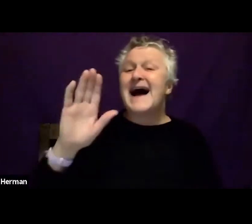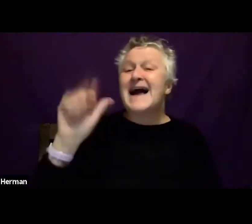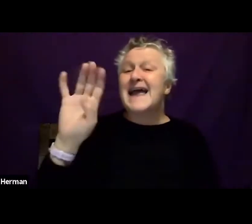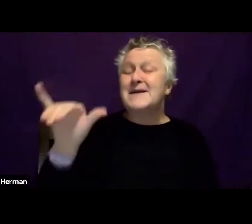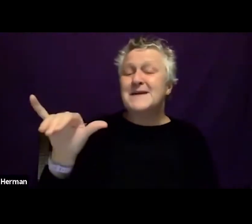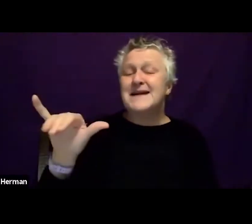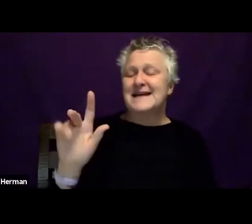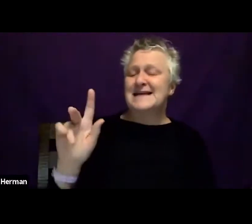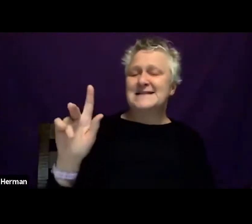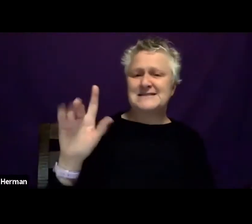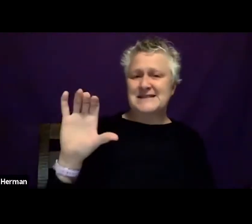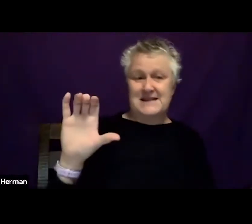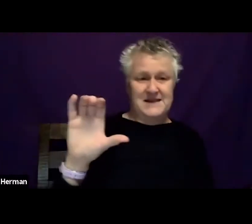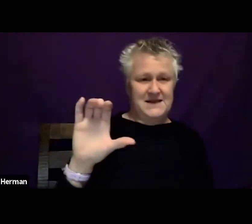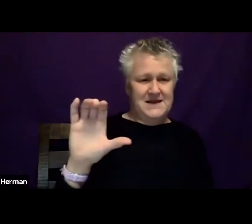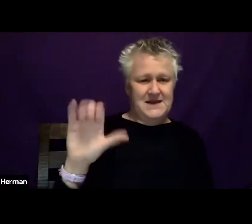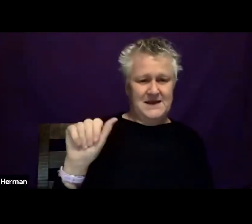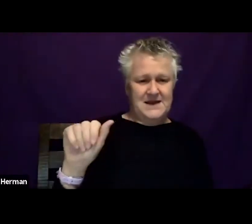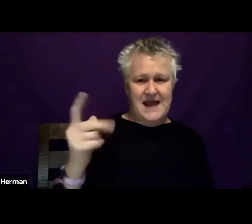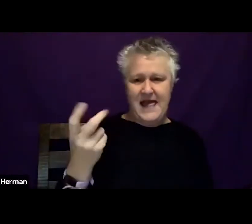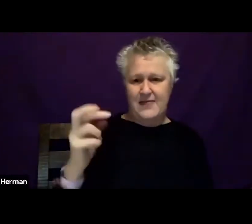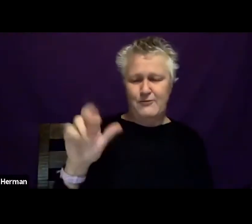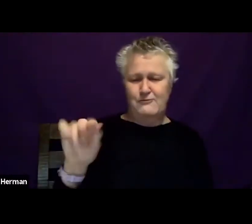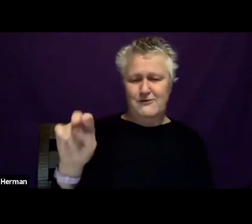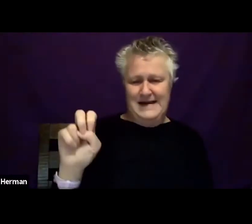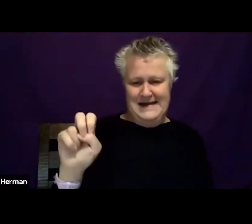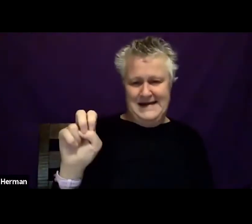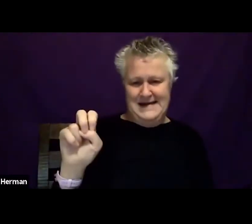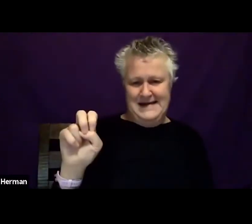Catherine Fuzzy. I'm